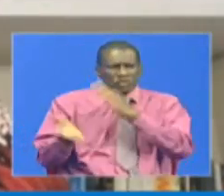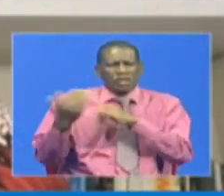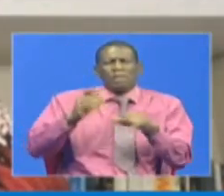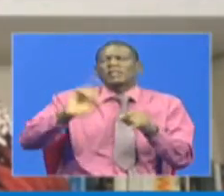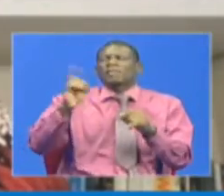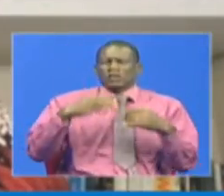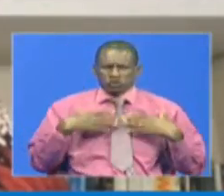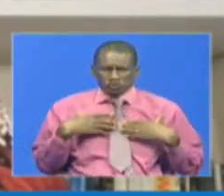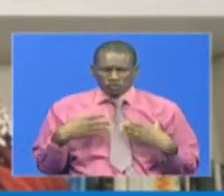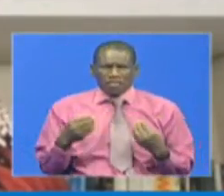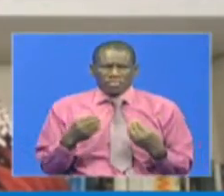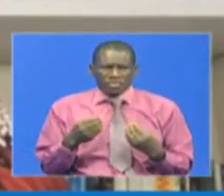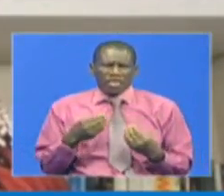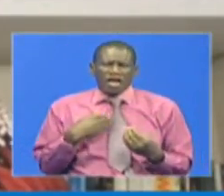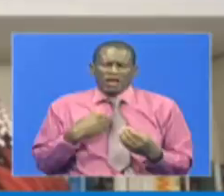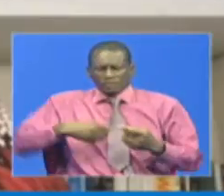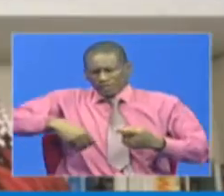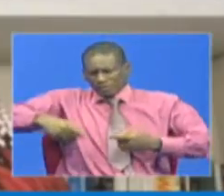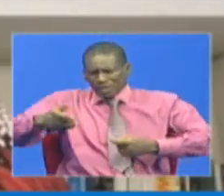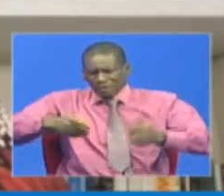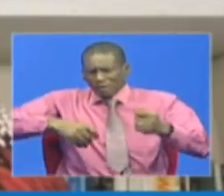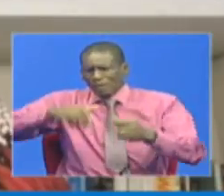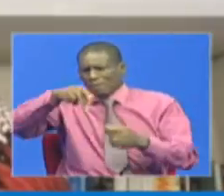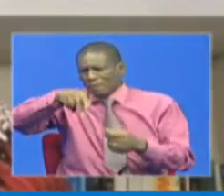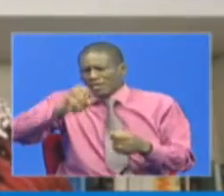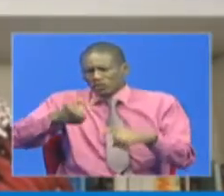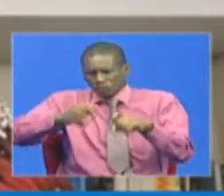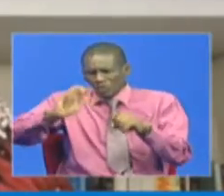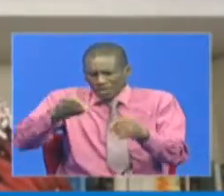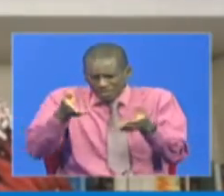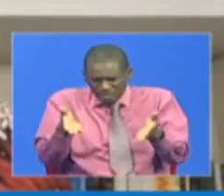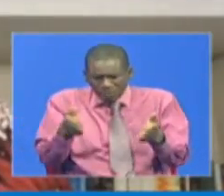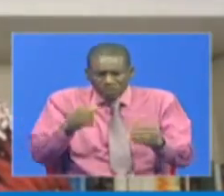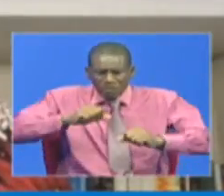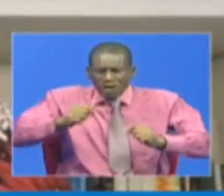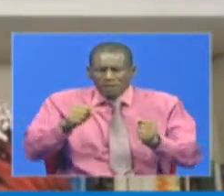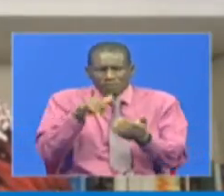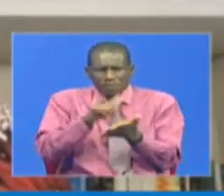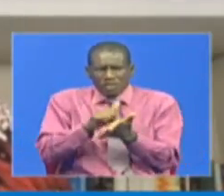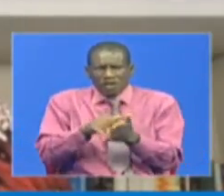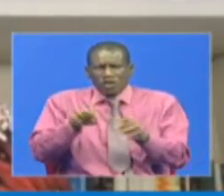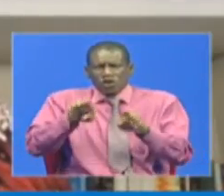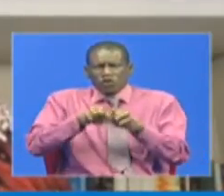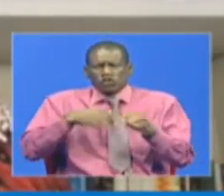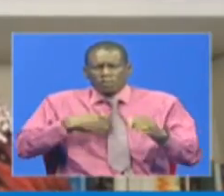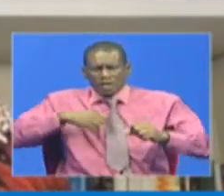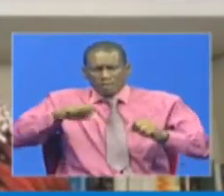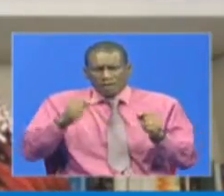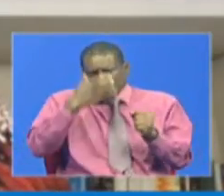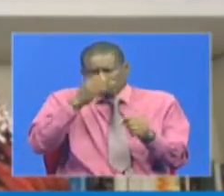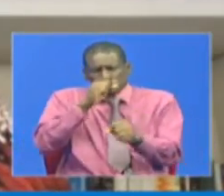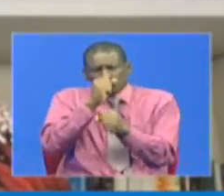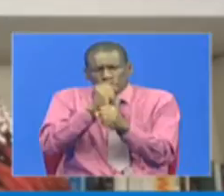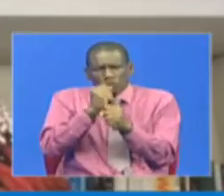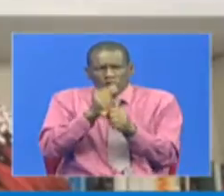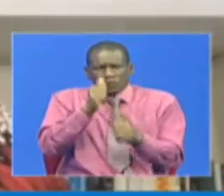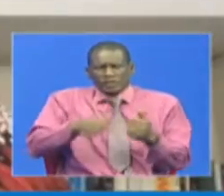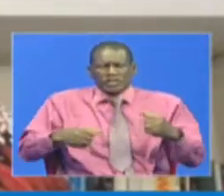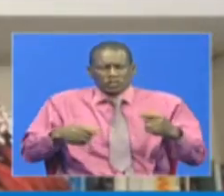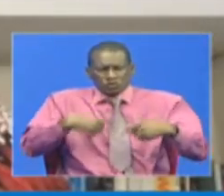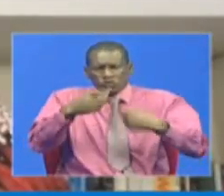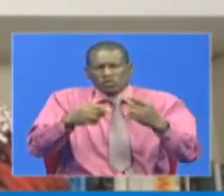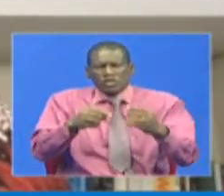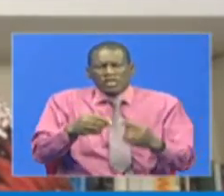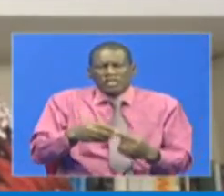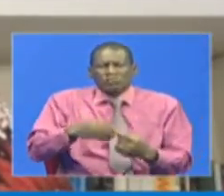buying from local sources, and we're very excited by that. I'm excited about the work that is happening, especially around